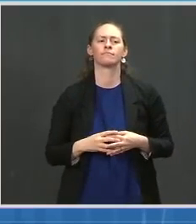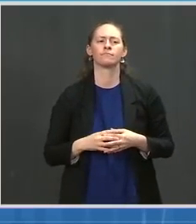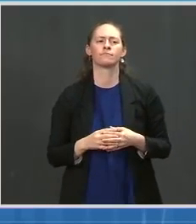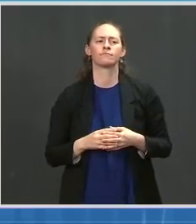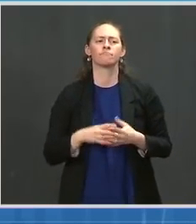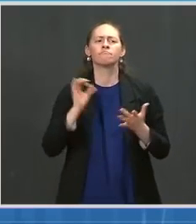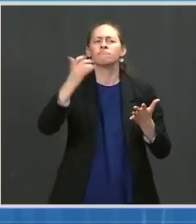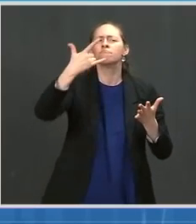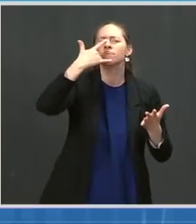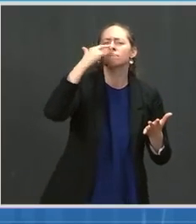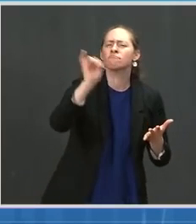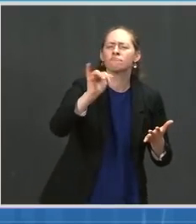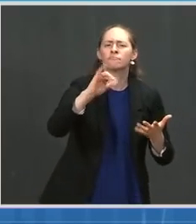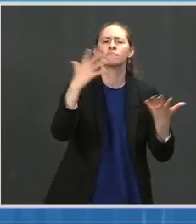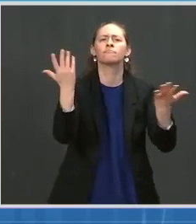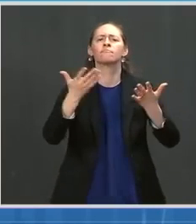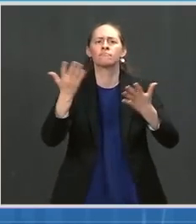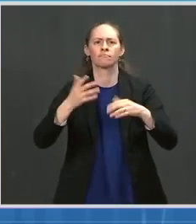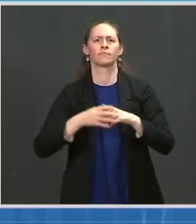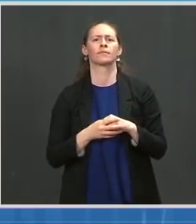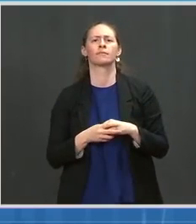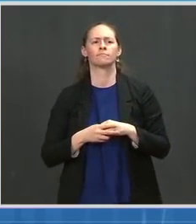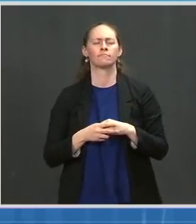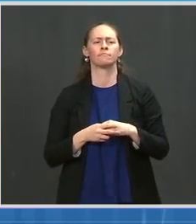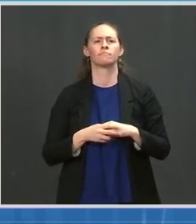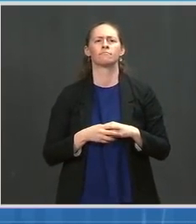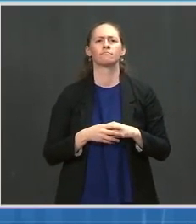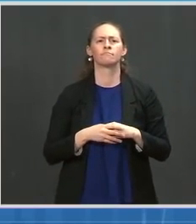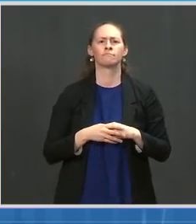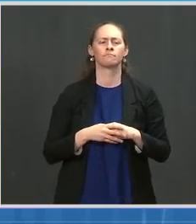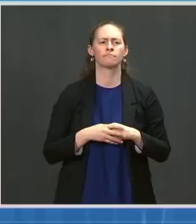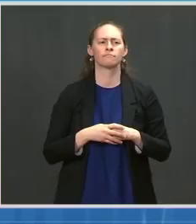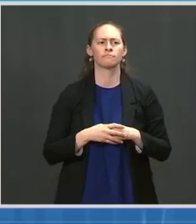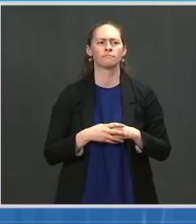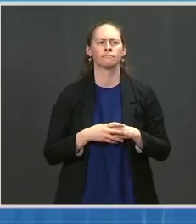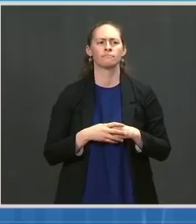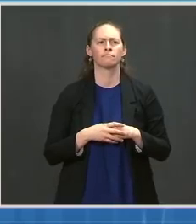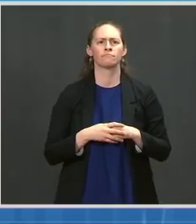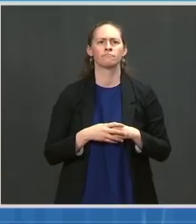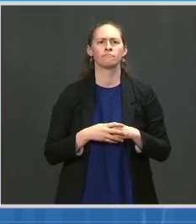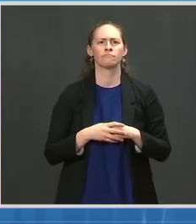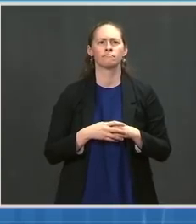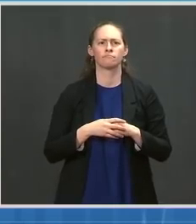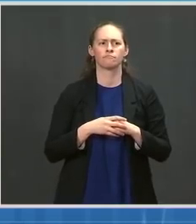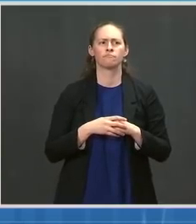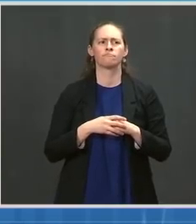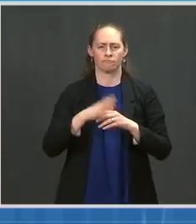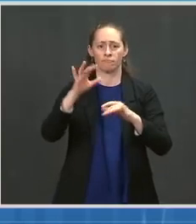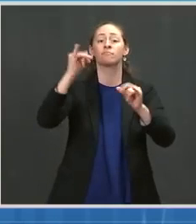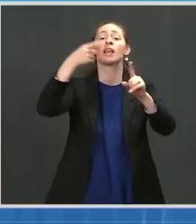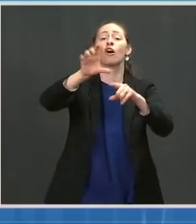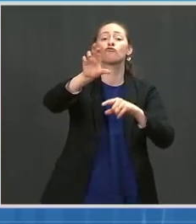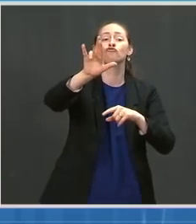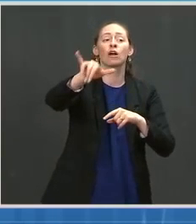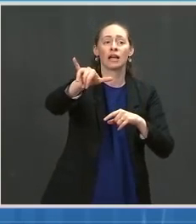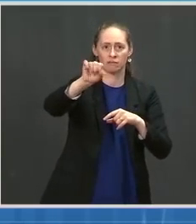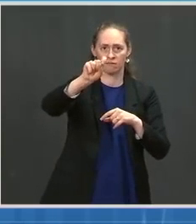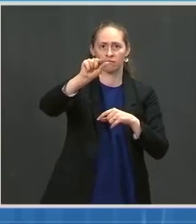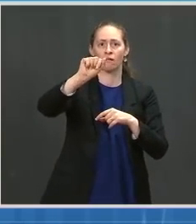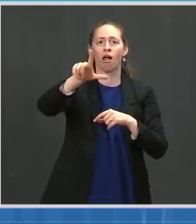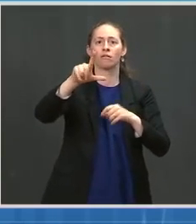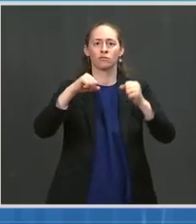slide. And that is the crystallography and cryo-EM capability